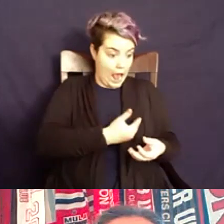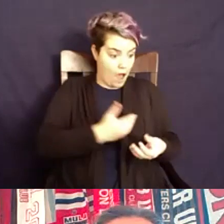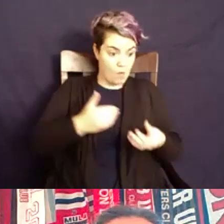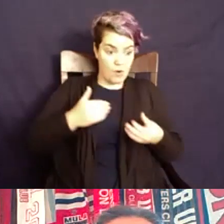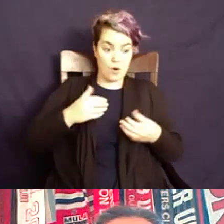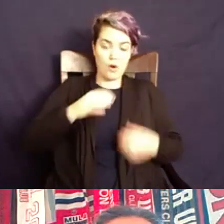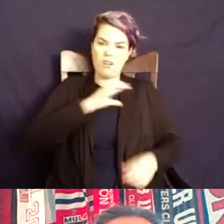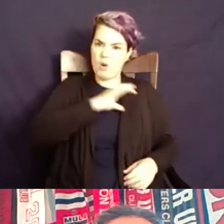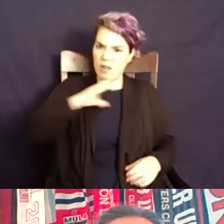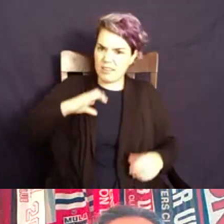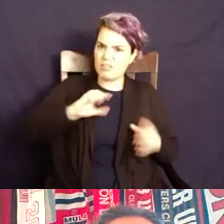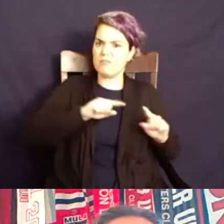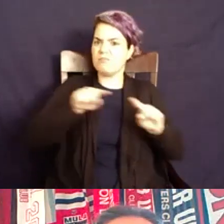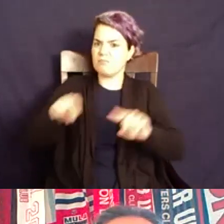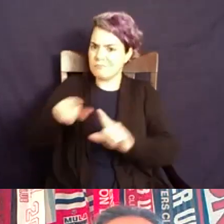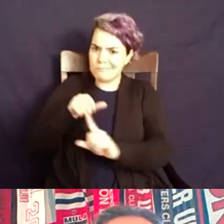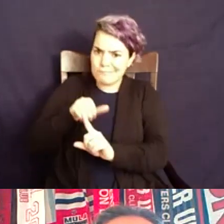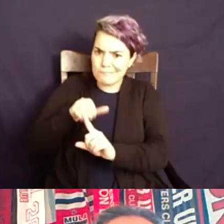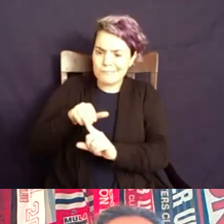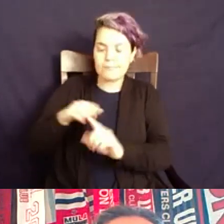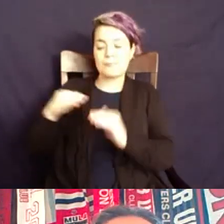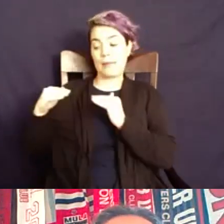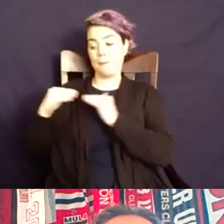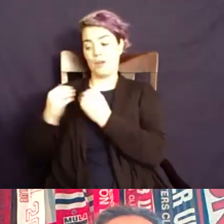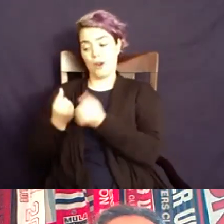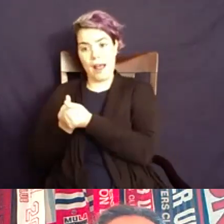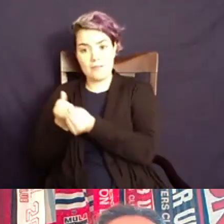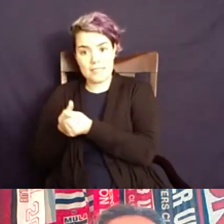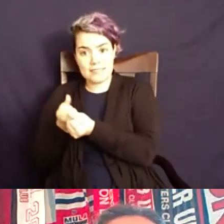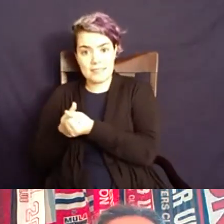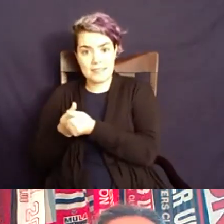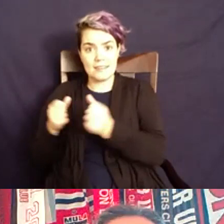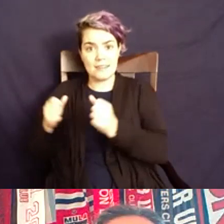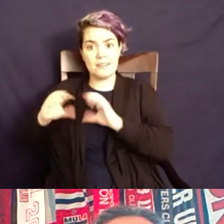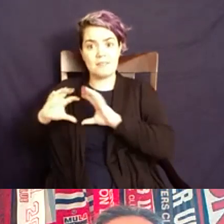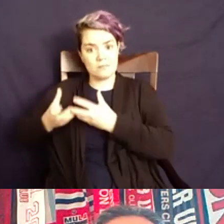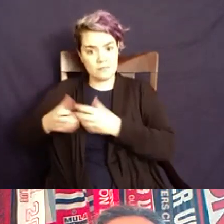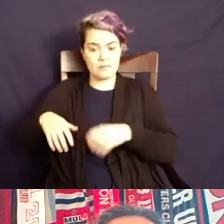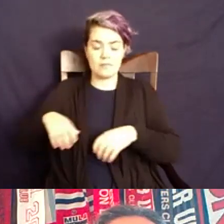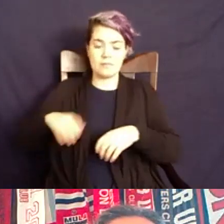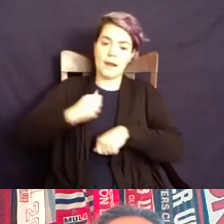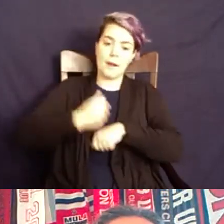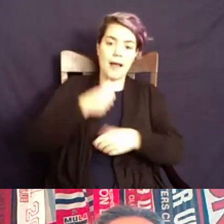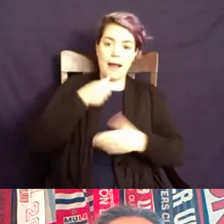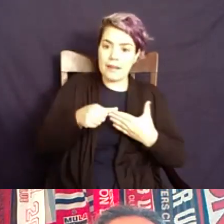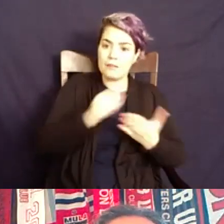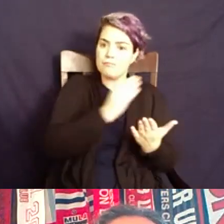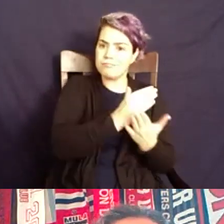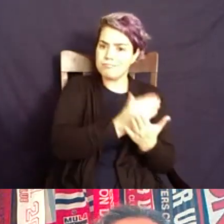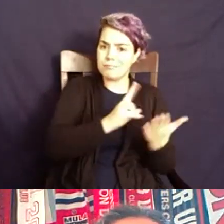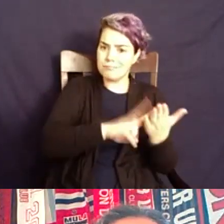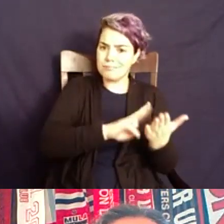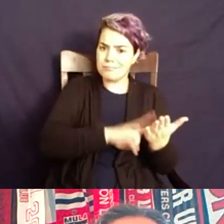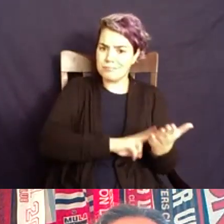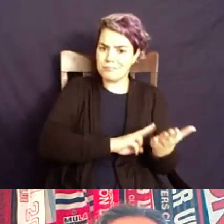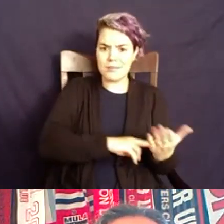advocacy organization in our state, Advocacy Unlimited, putting together a sign-on letter that demonstrated that it wasn't